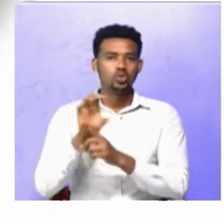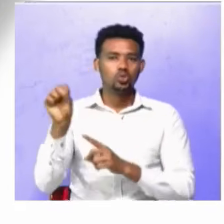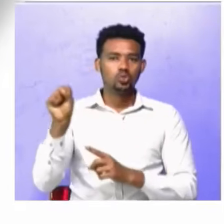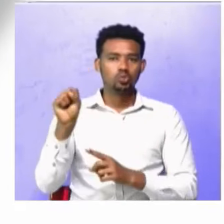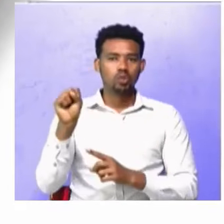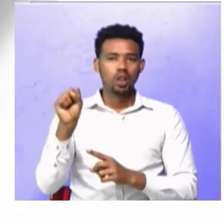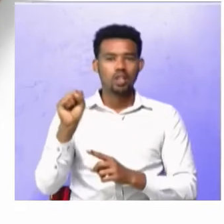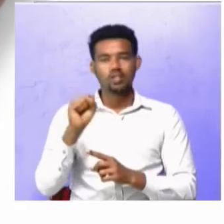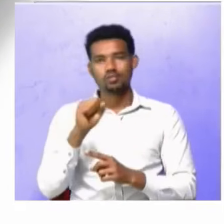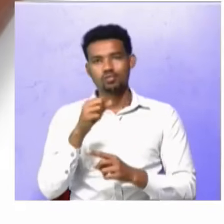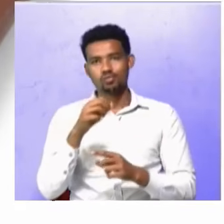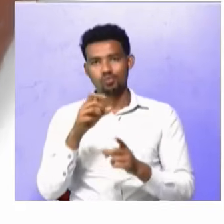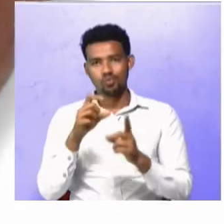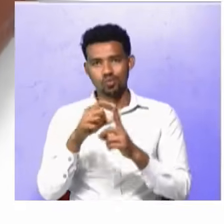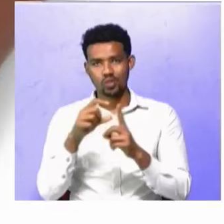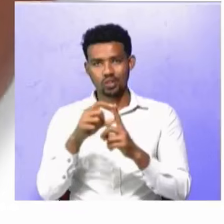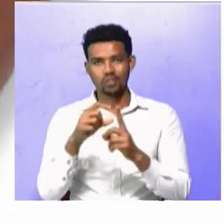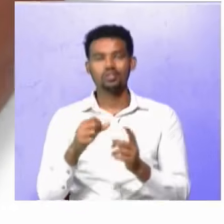comparative